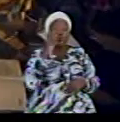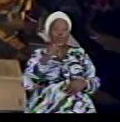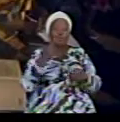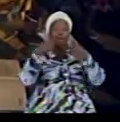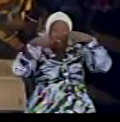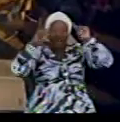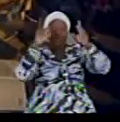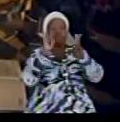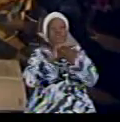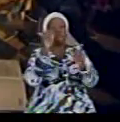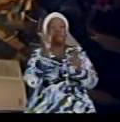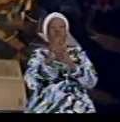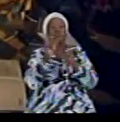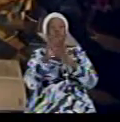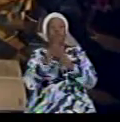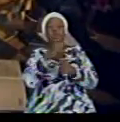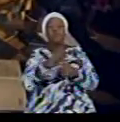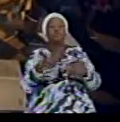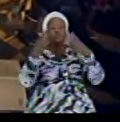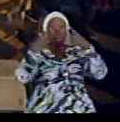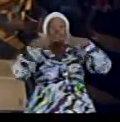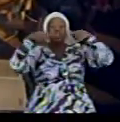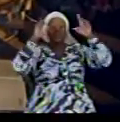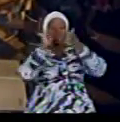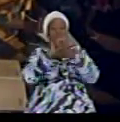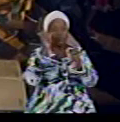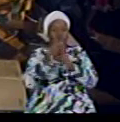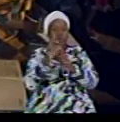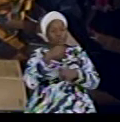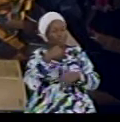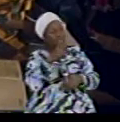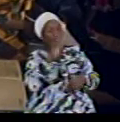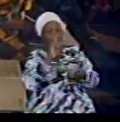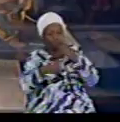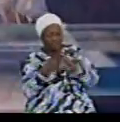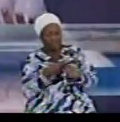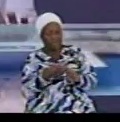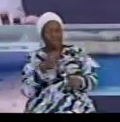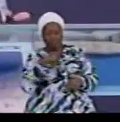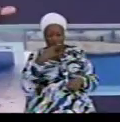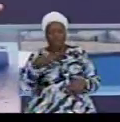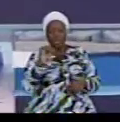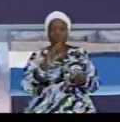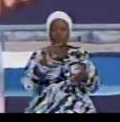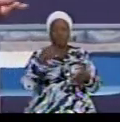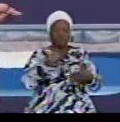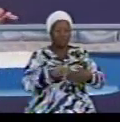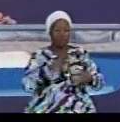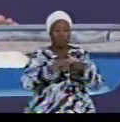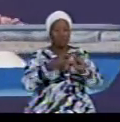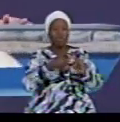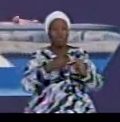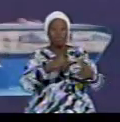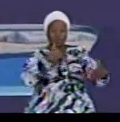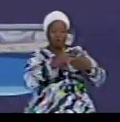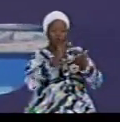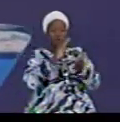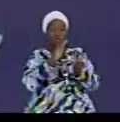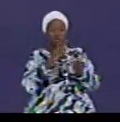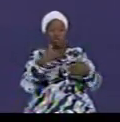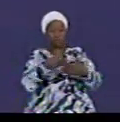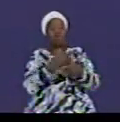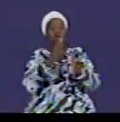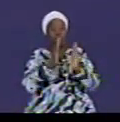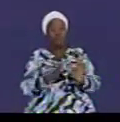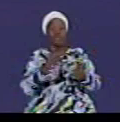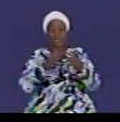that word. You'll declare that word. You tell your friends, you tell your neighbors, you tell your co-workers. And